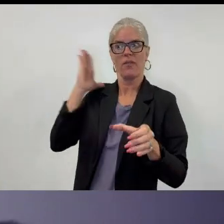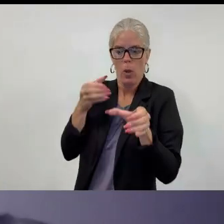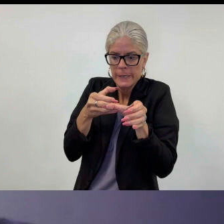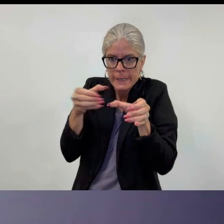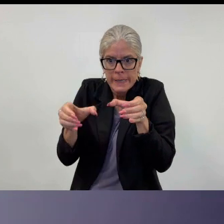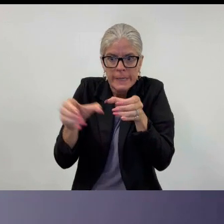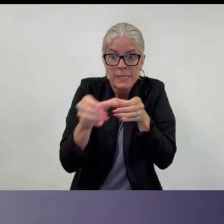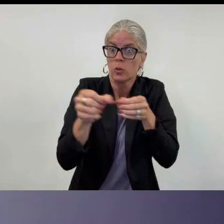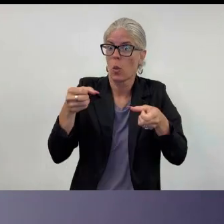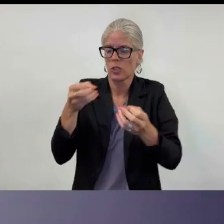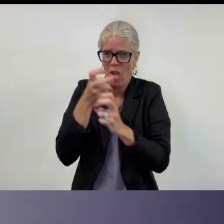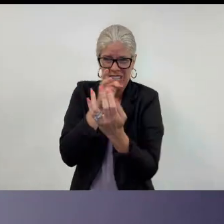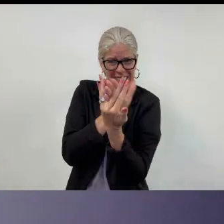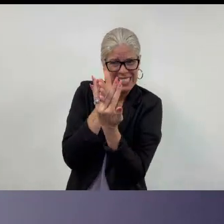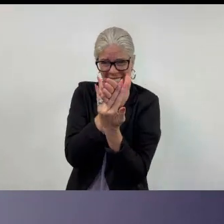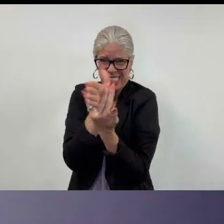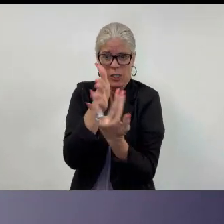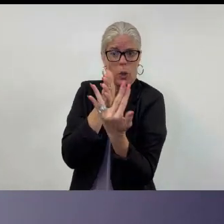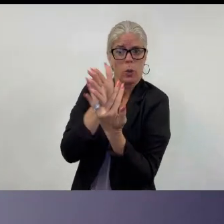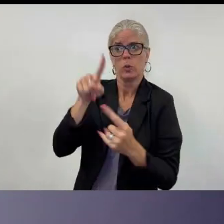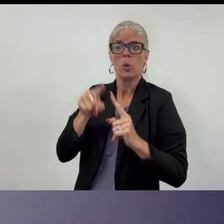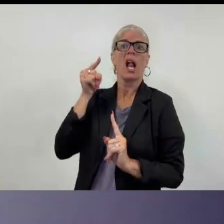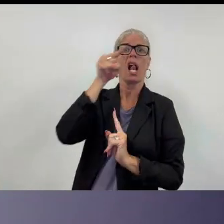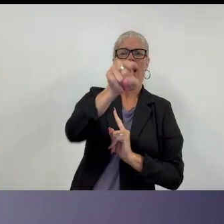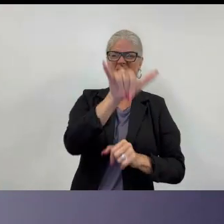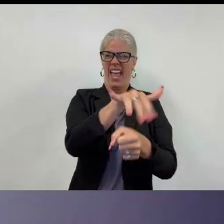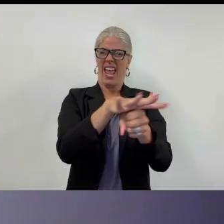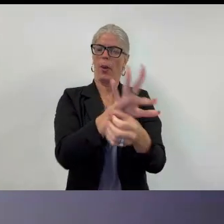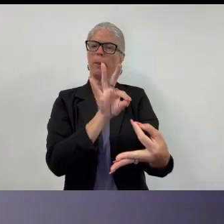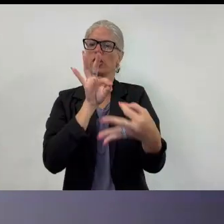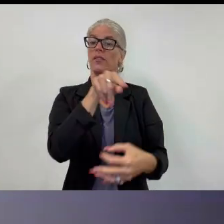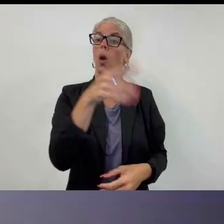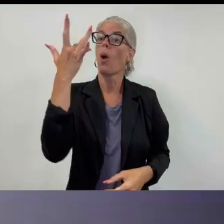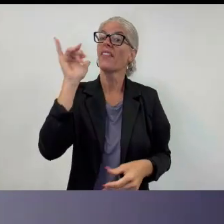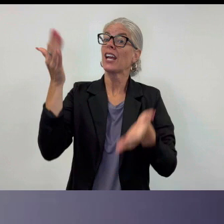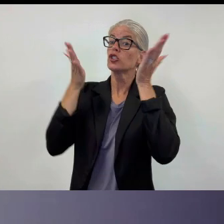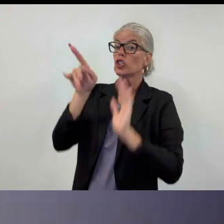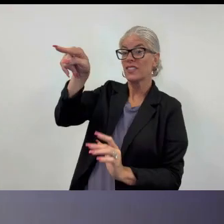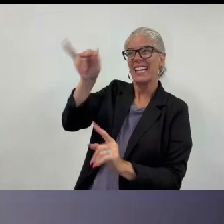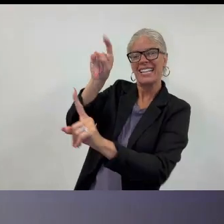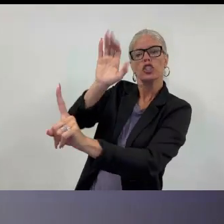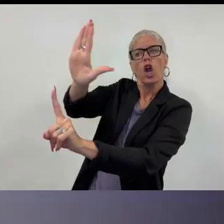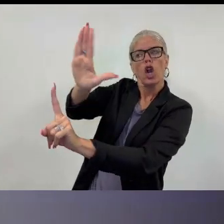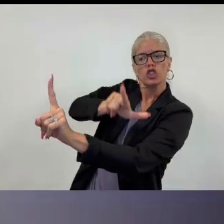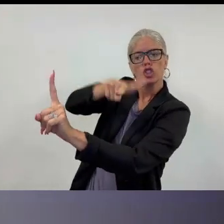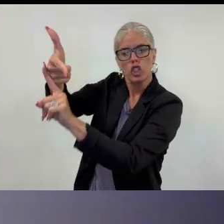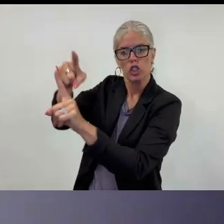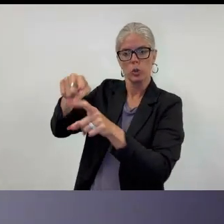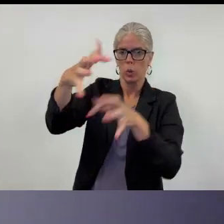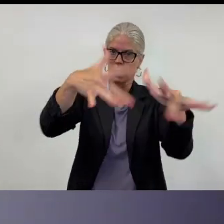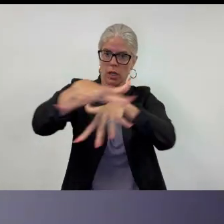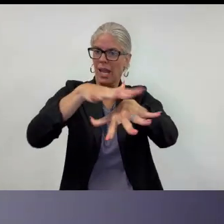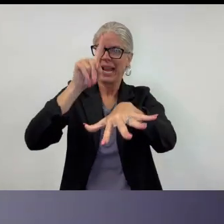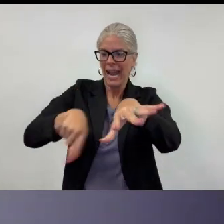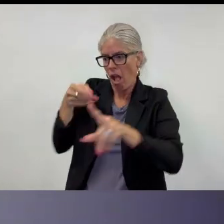They don't have the tables so crammed together, but you go into a restaurant and you have to weave your way back into the back because